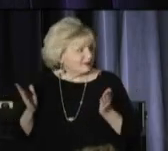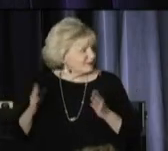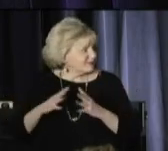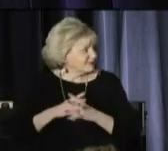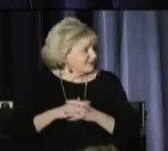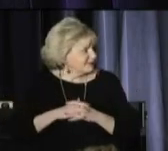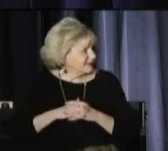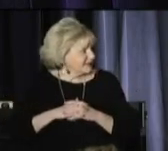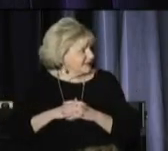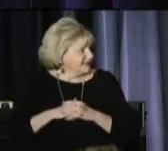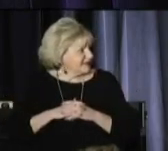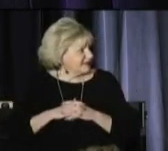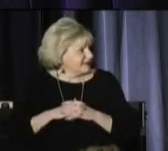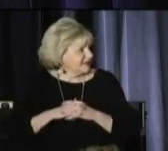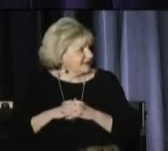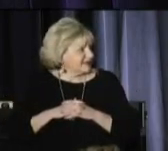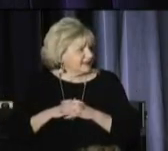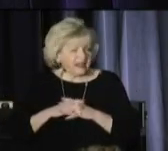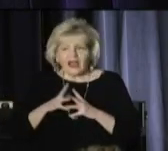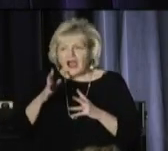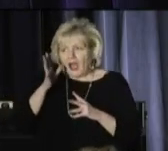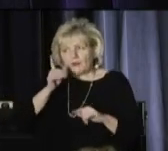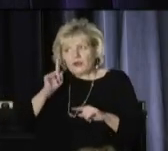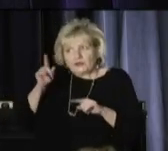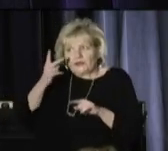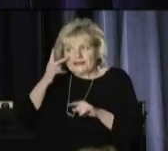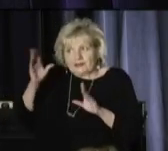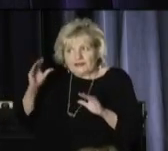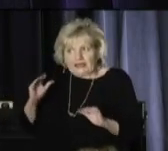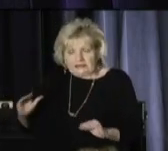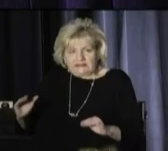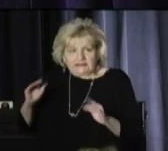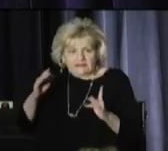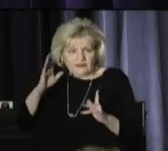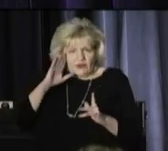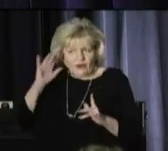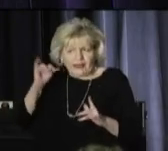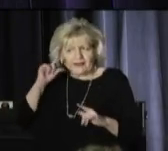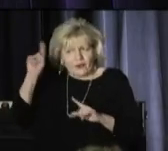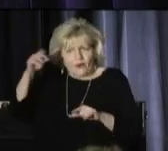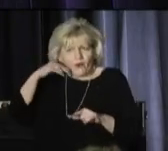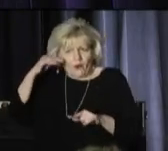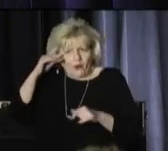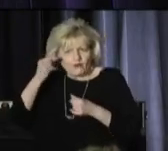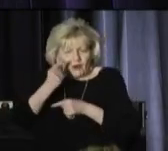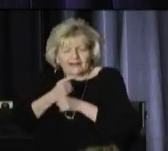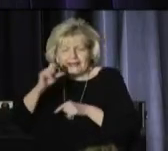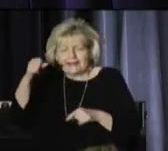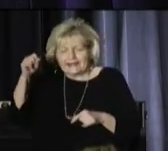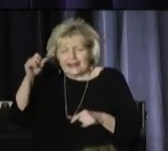I'm gonna go see her next, just in case you're like, oh my God, Dawn, go home.